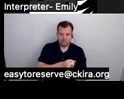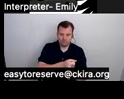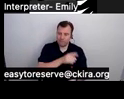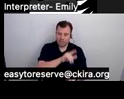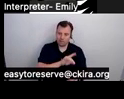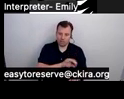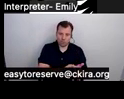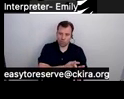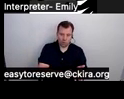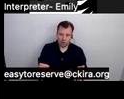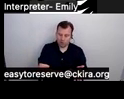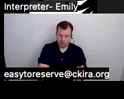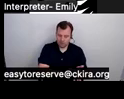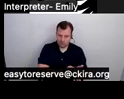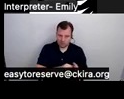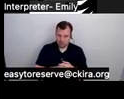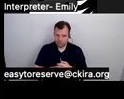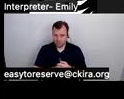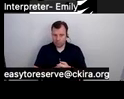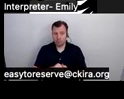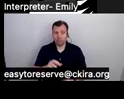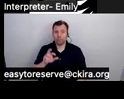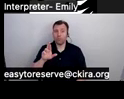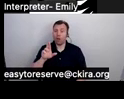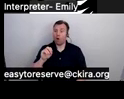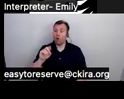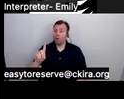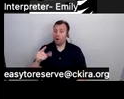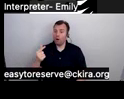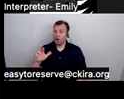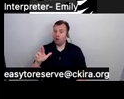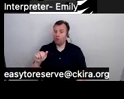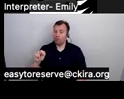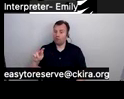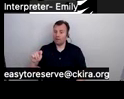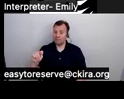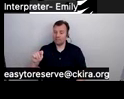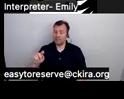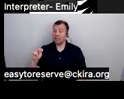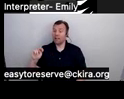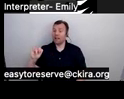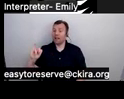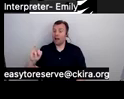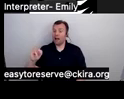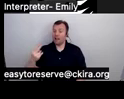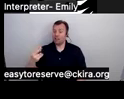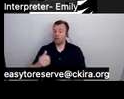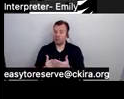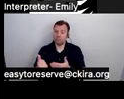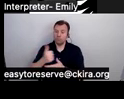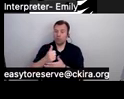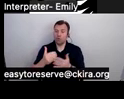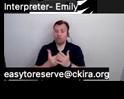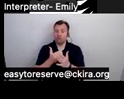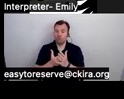And I just want to emphasize real briefly that for R01 grants, that NIH prioritizes what are called new investigators